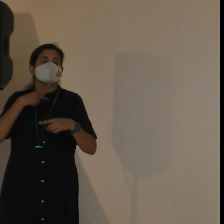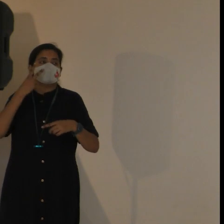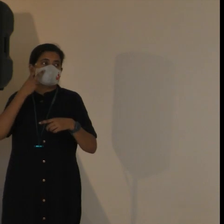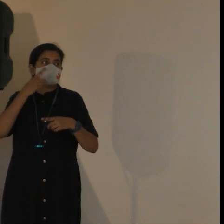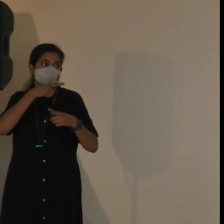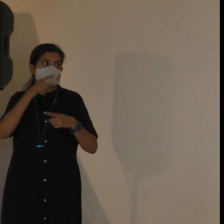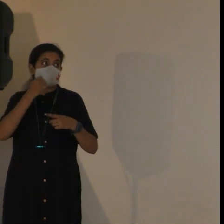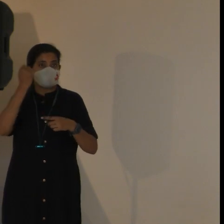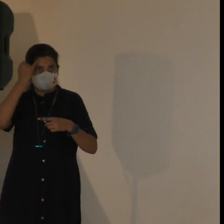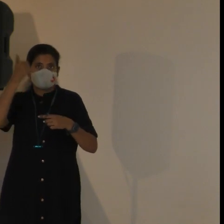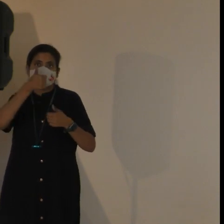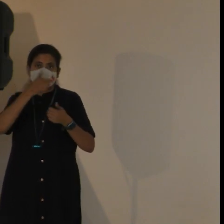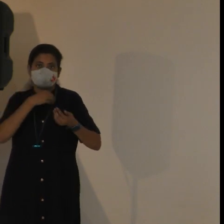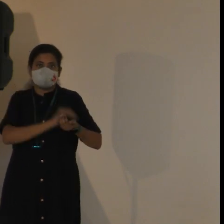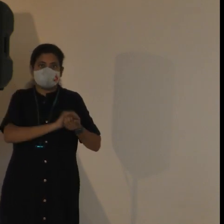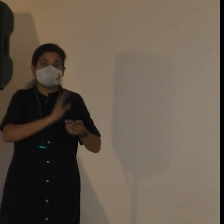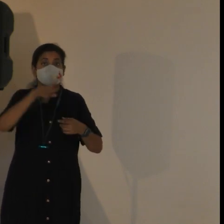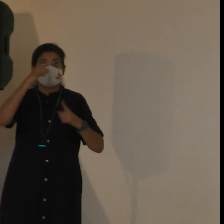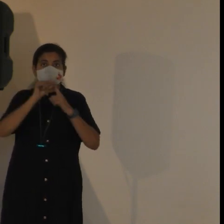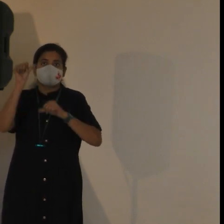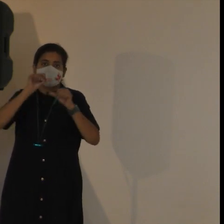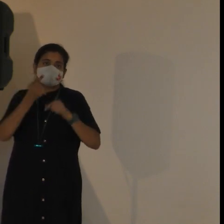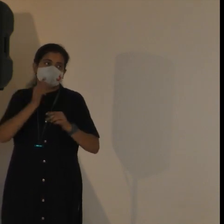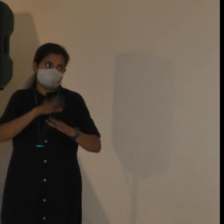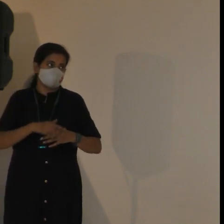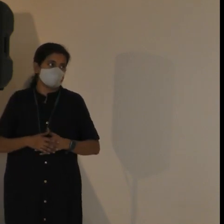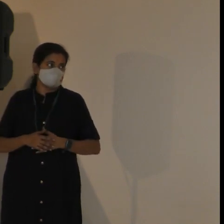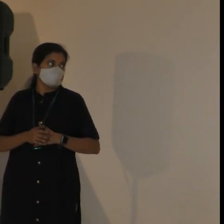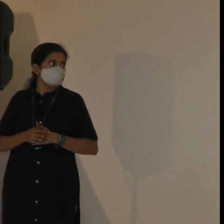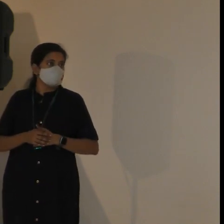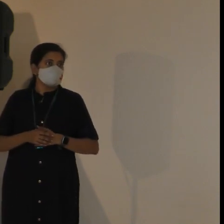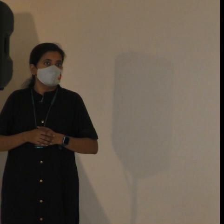Good idea for the next project. See? Yeah, absolutely.